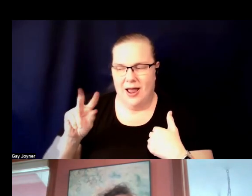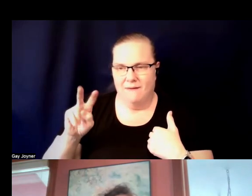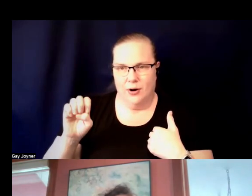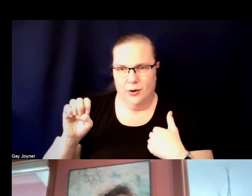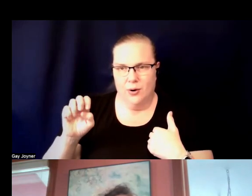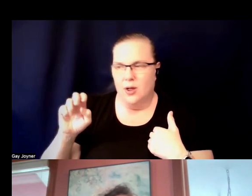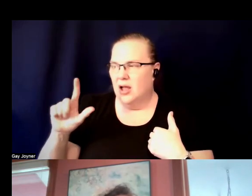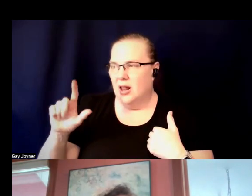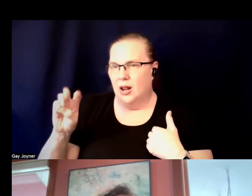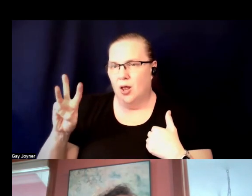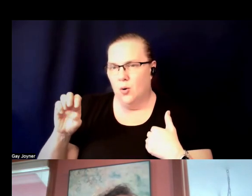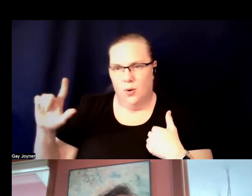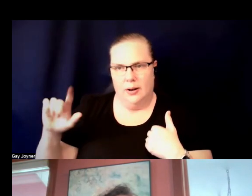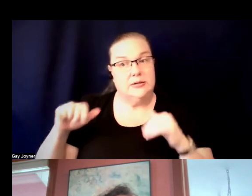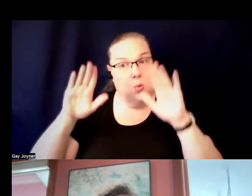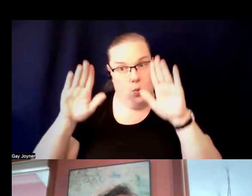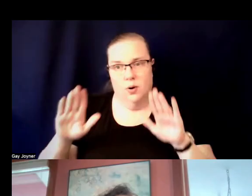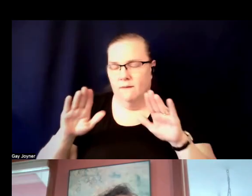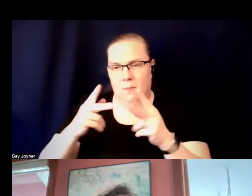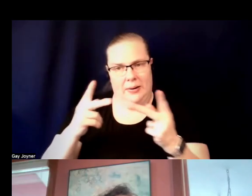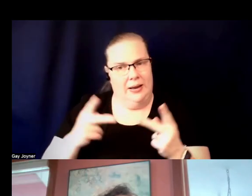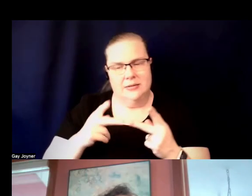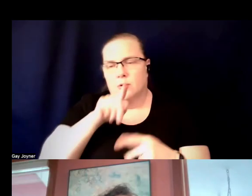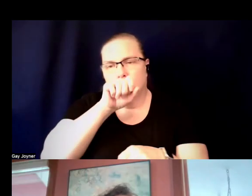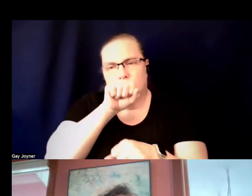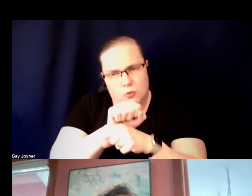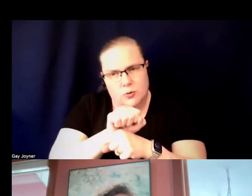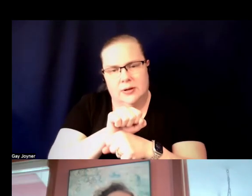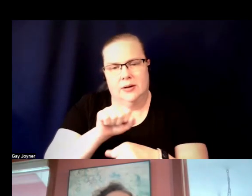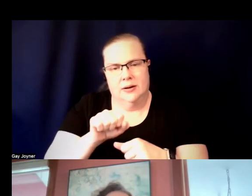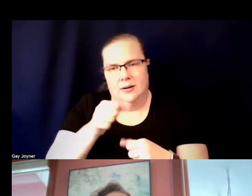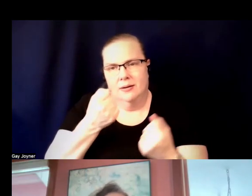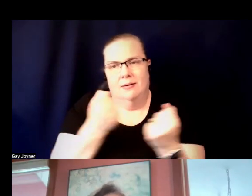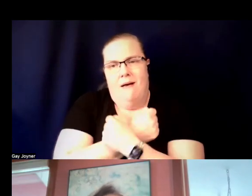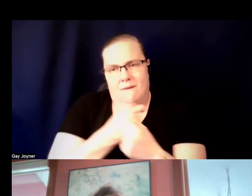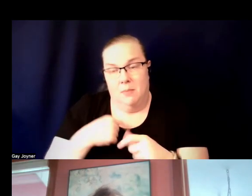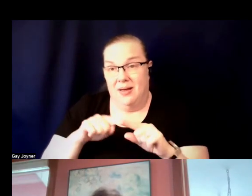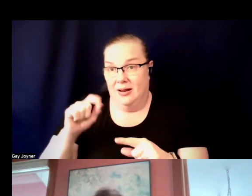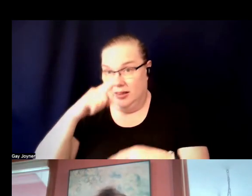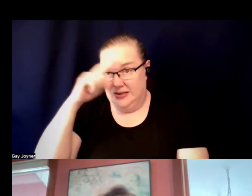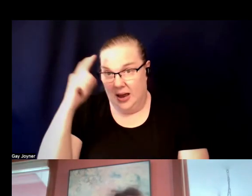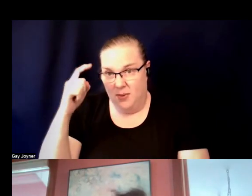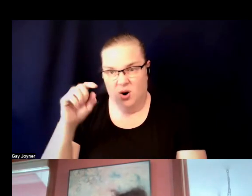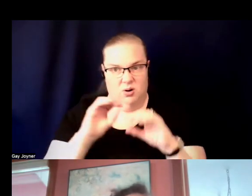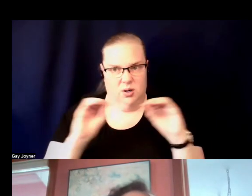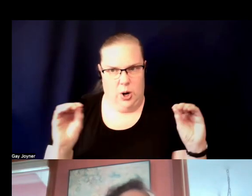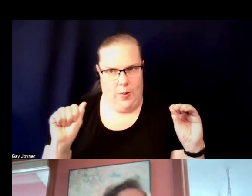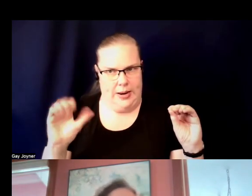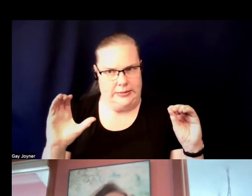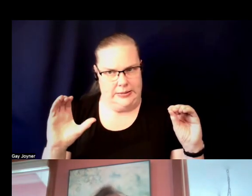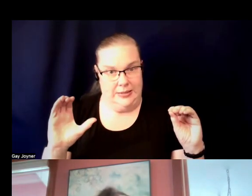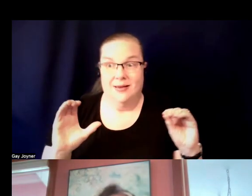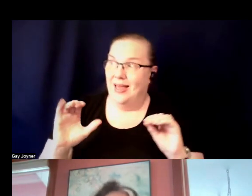a wonderful, wonderful place, and I truly love it. But in the summer, we have no air conditioning, No. Yeah. And so that's a